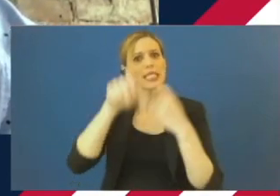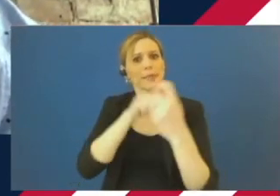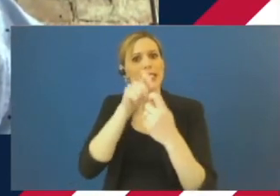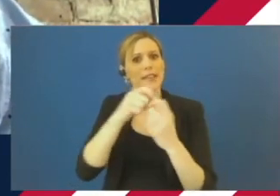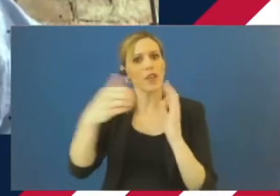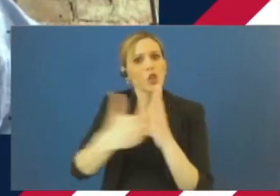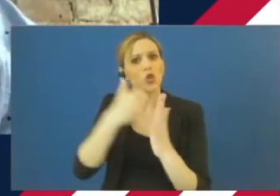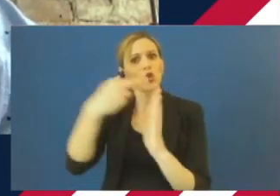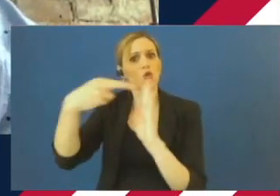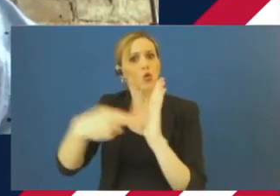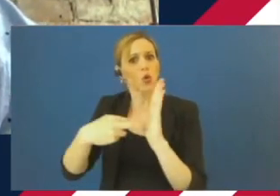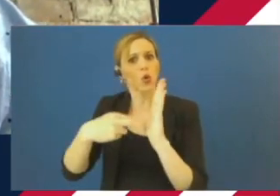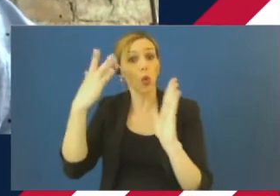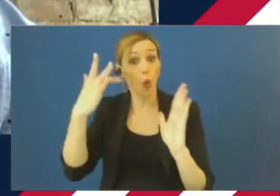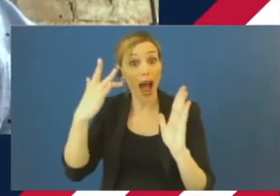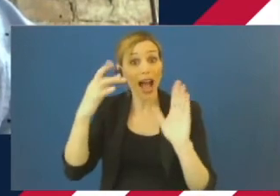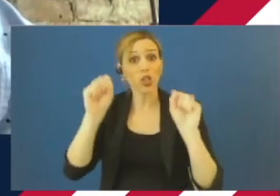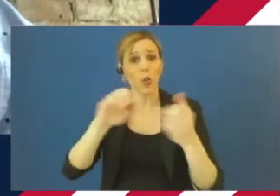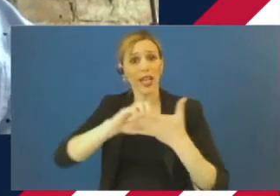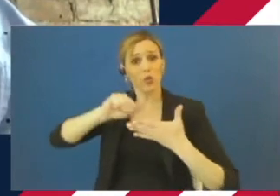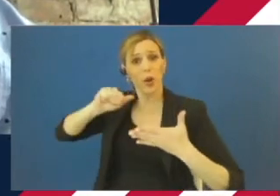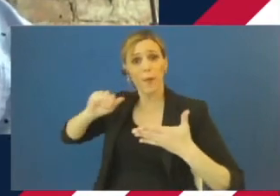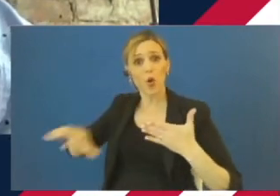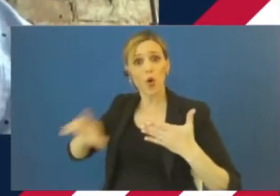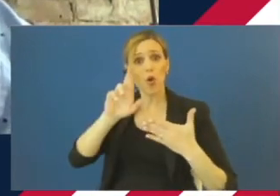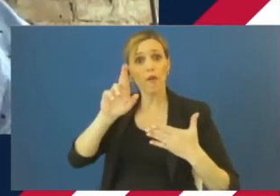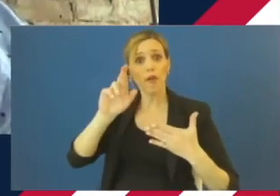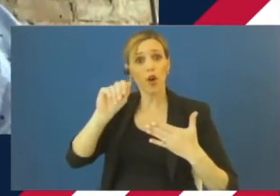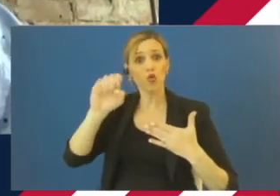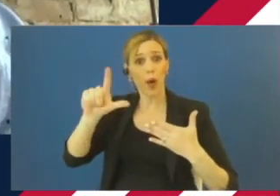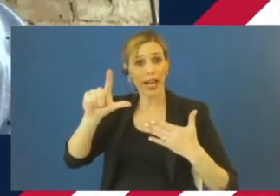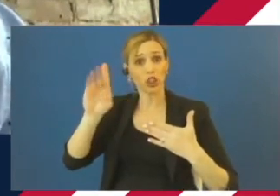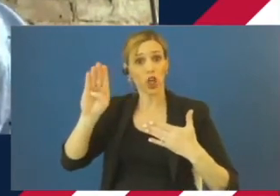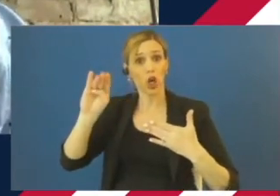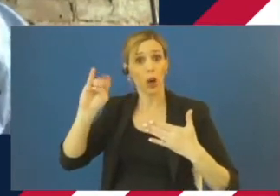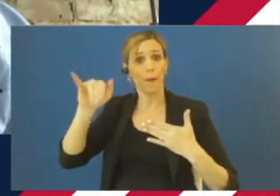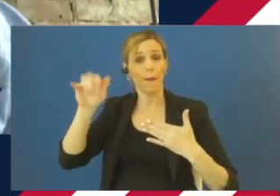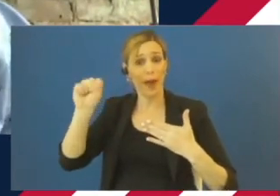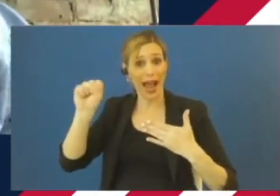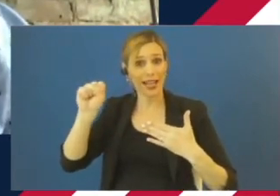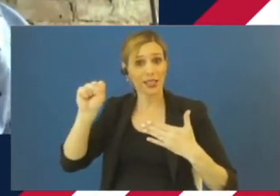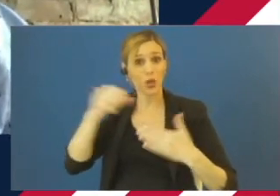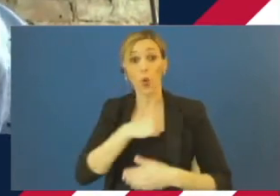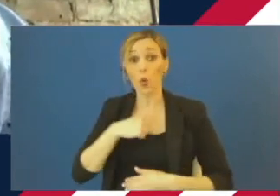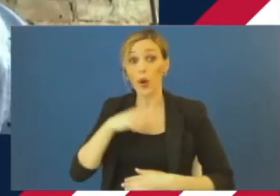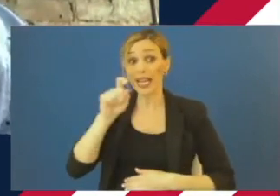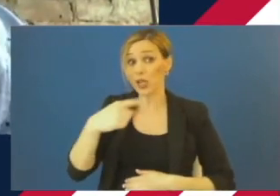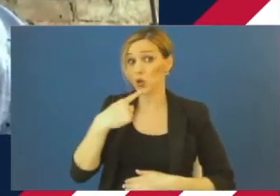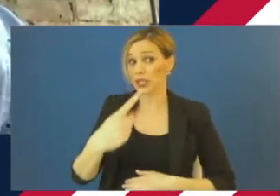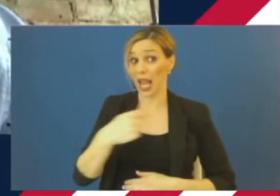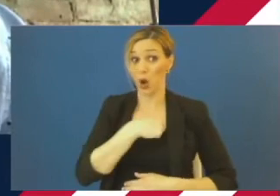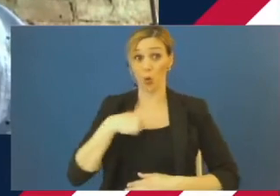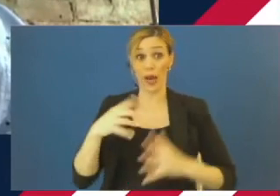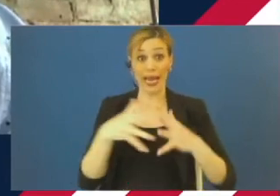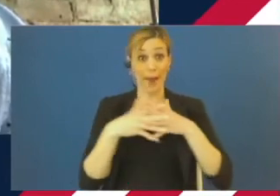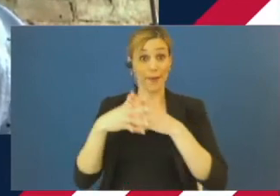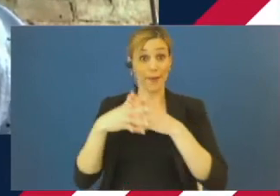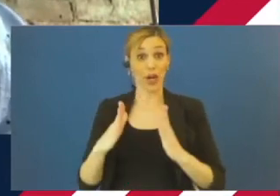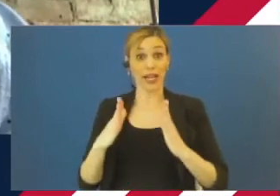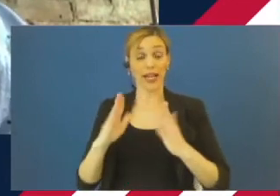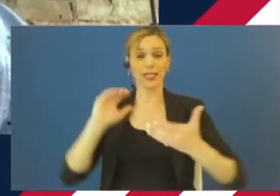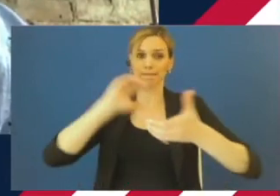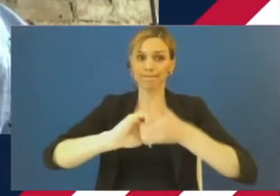reality. And I urge the committee to say, we are here, united as Americans of every color, creed,